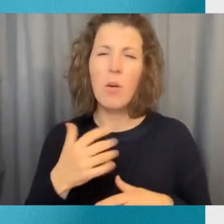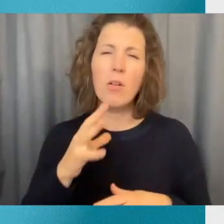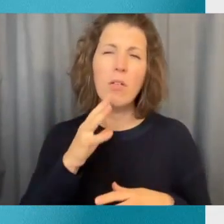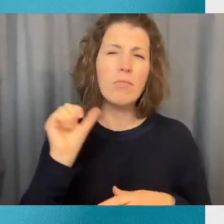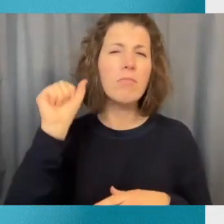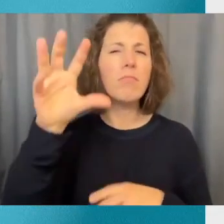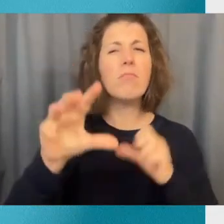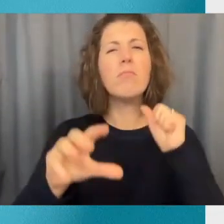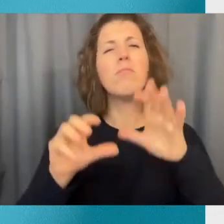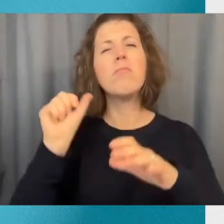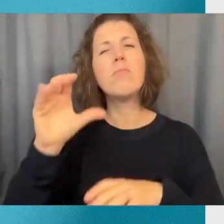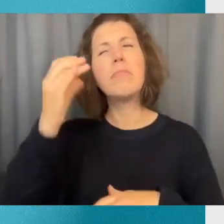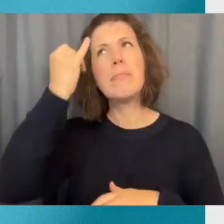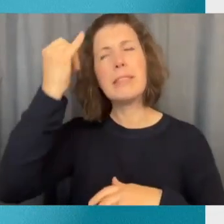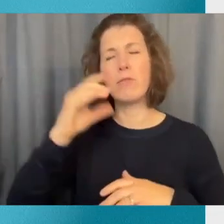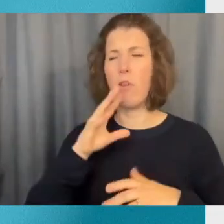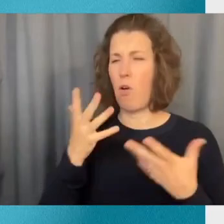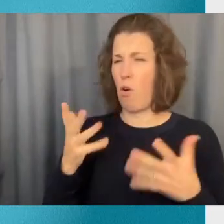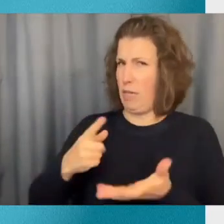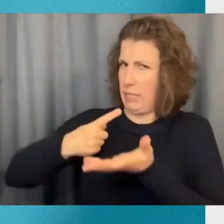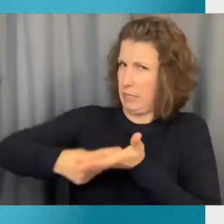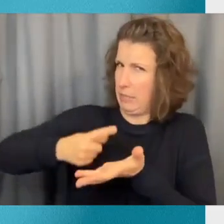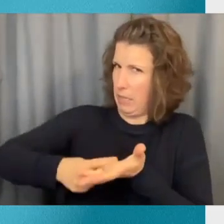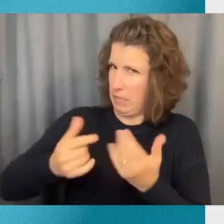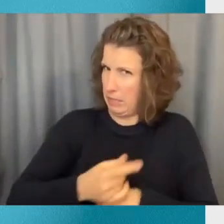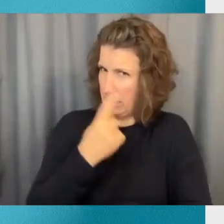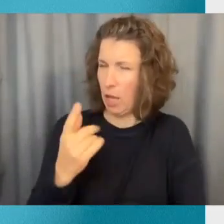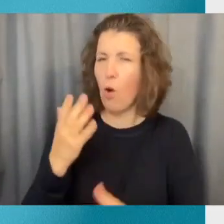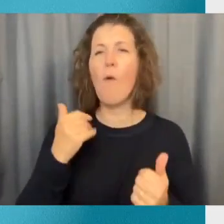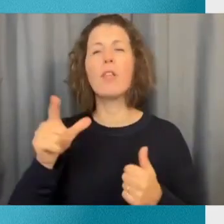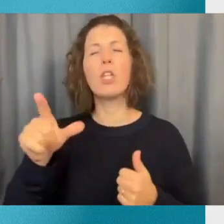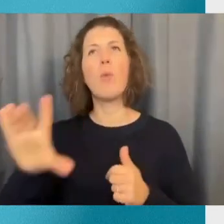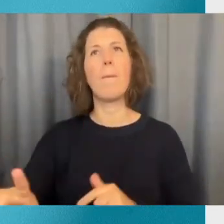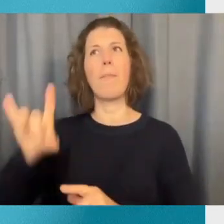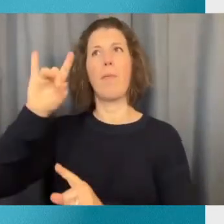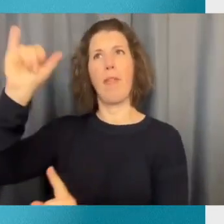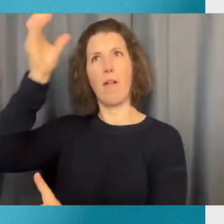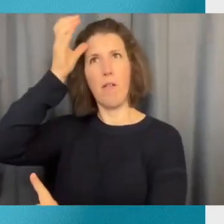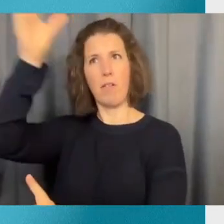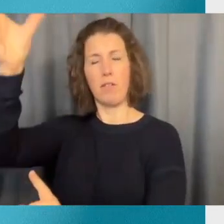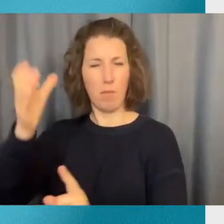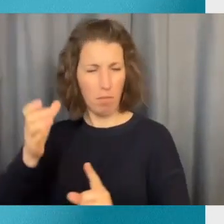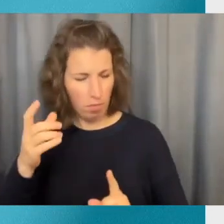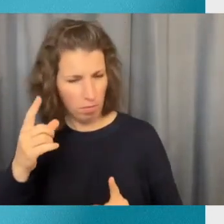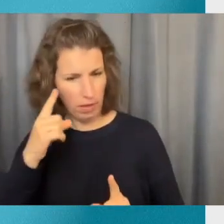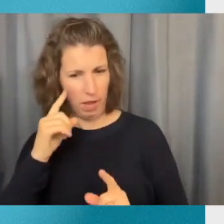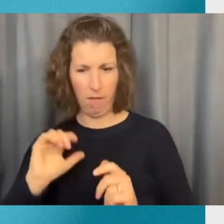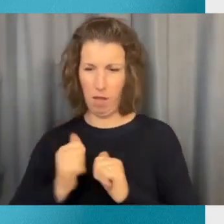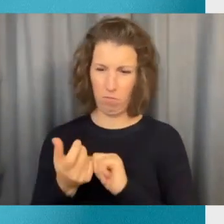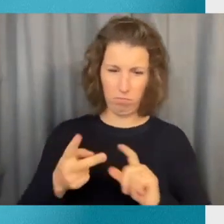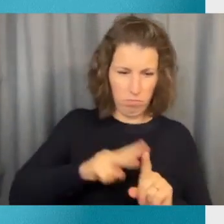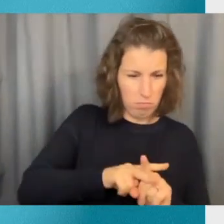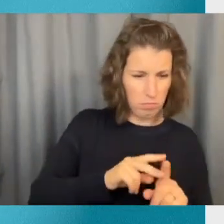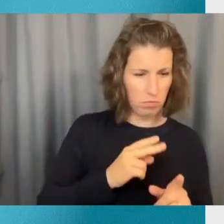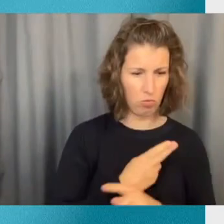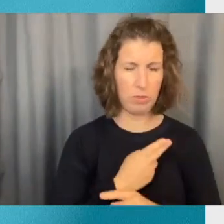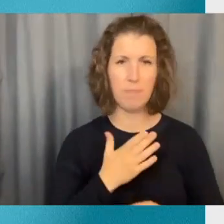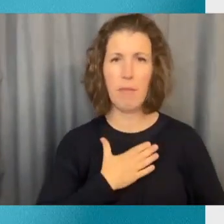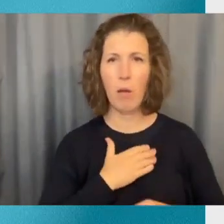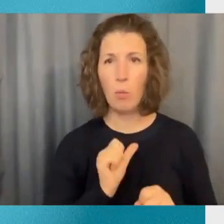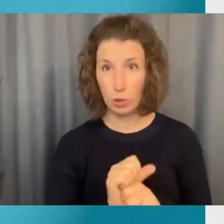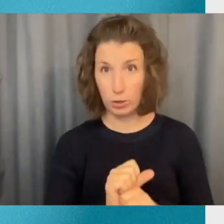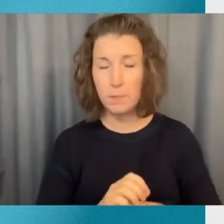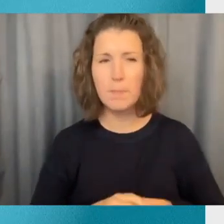some of the things that have been talked about already today that hopefully you will pick up and figure out ways to, again, make use of in your work